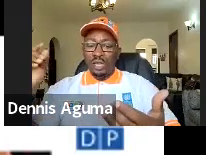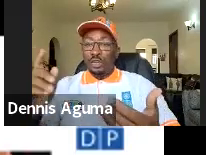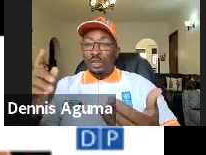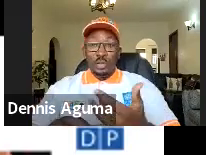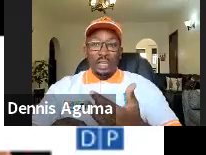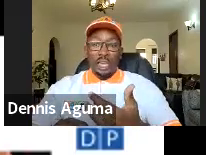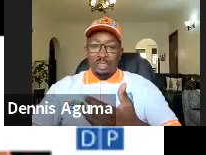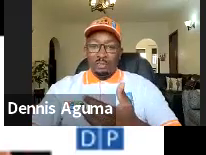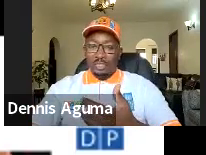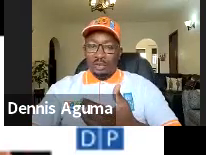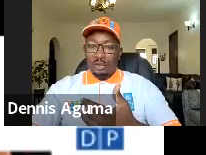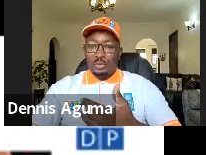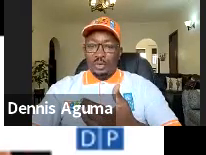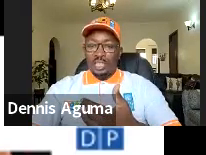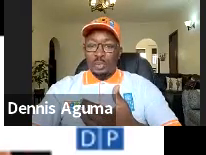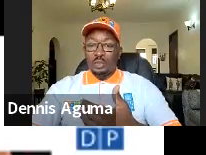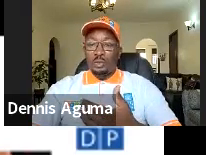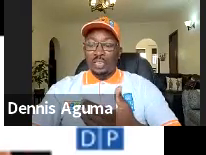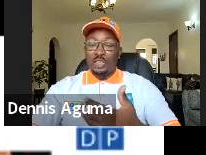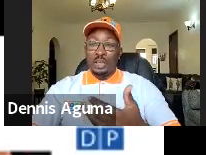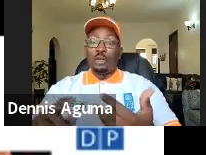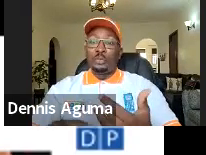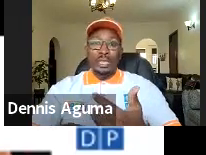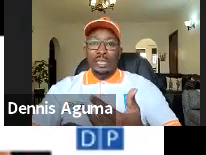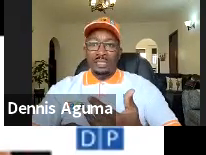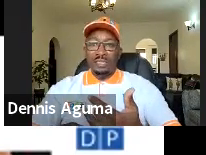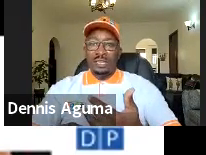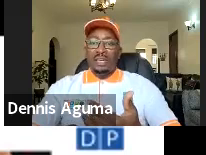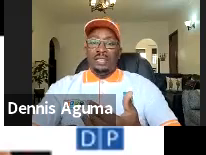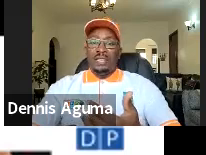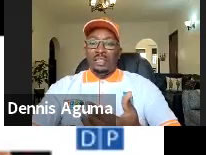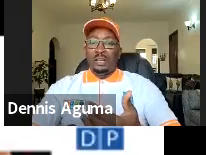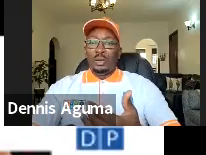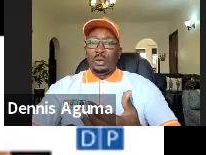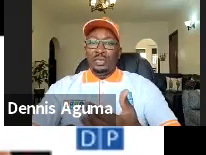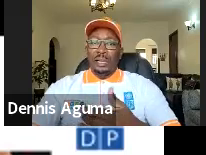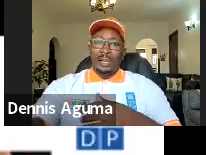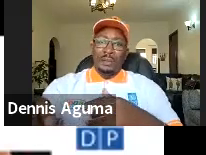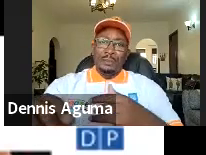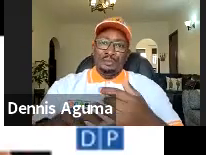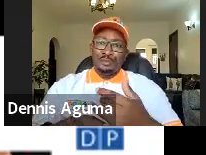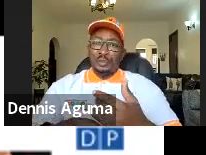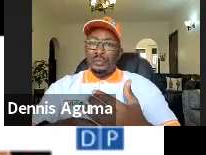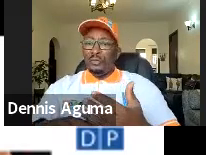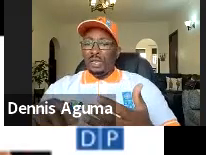include communication. By the time you bring this product to market, you have to communicate it. They include